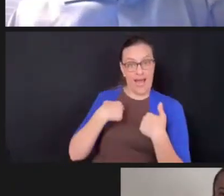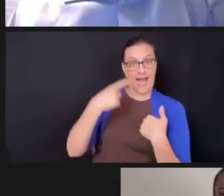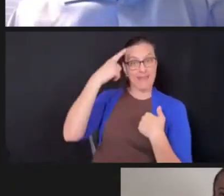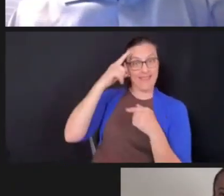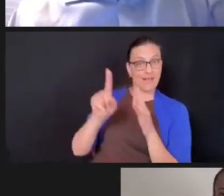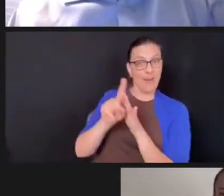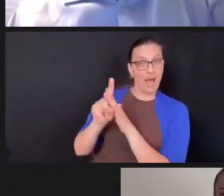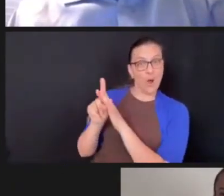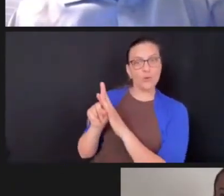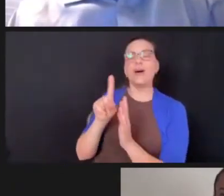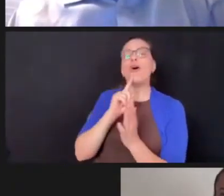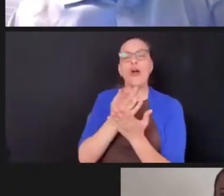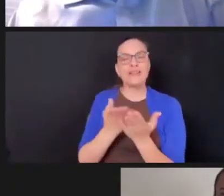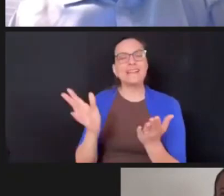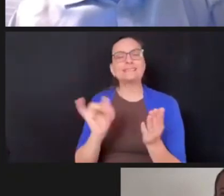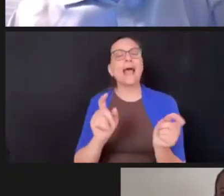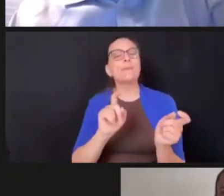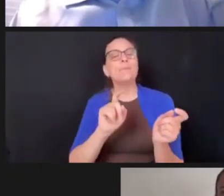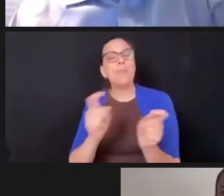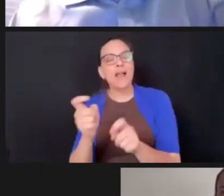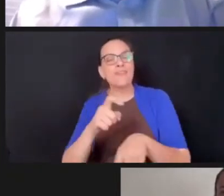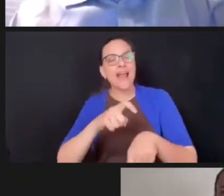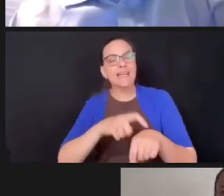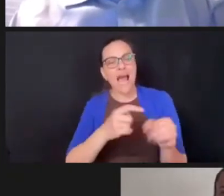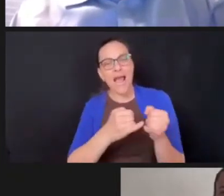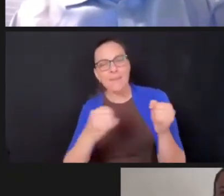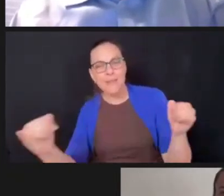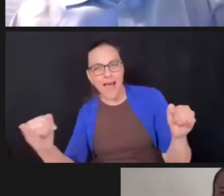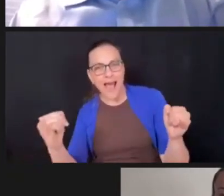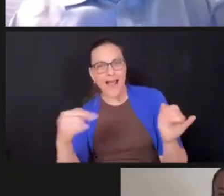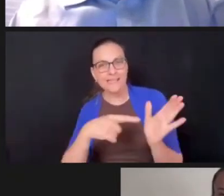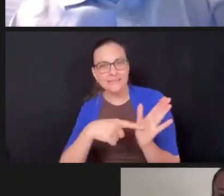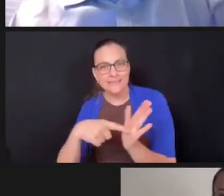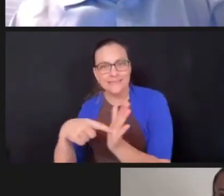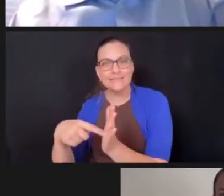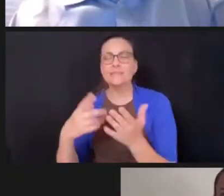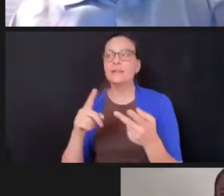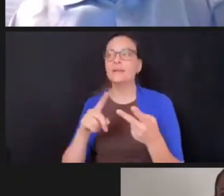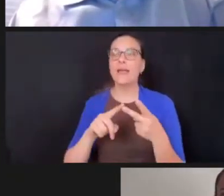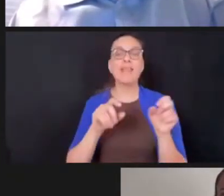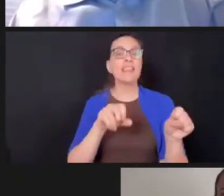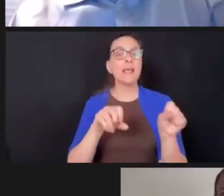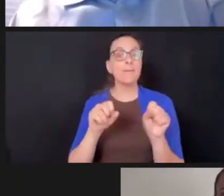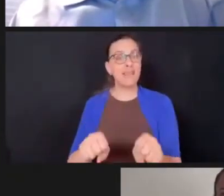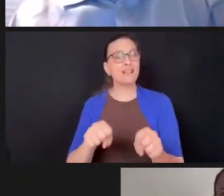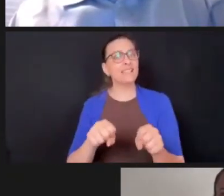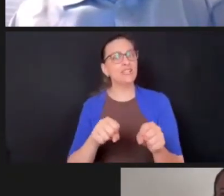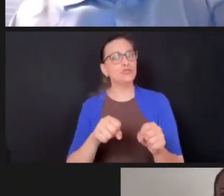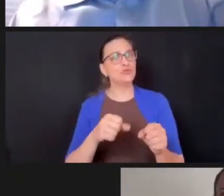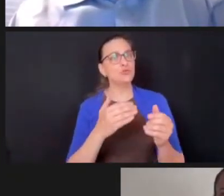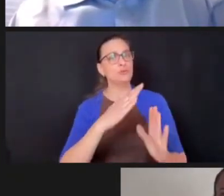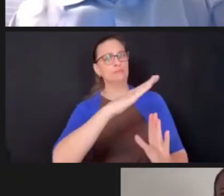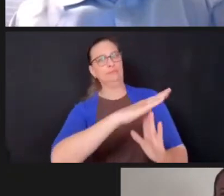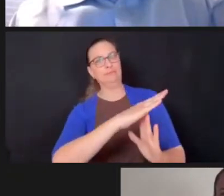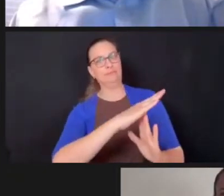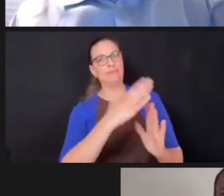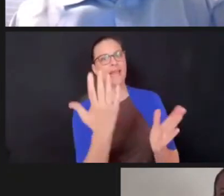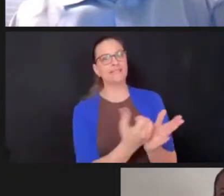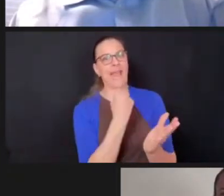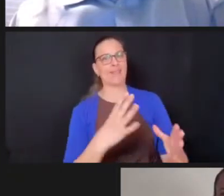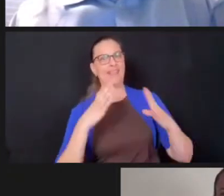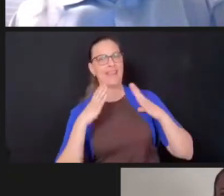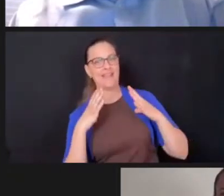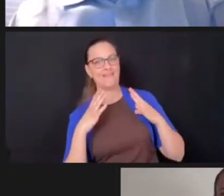modified timelines, the ability to take leaves that is really challenging as a